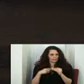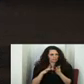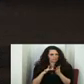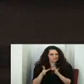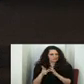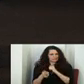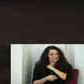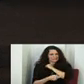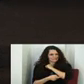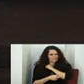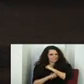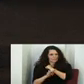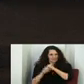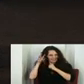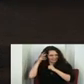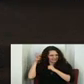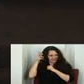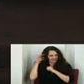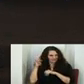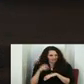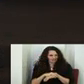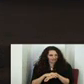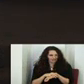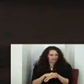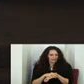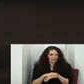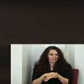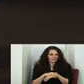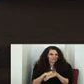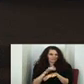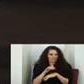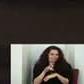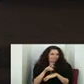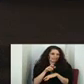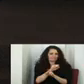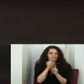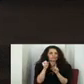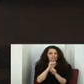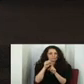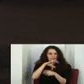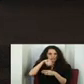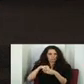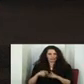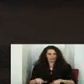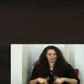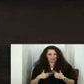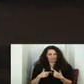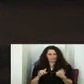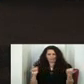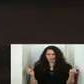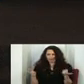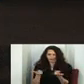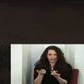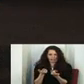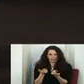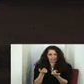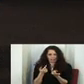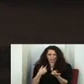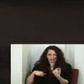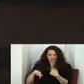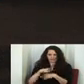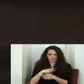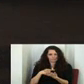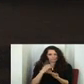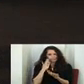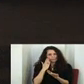by the evil one, the devil, by circumstances of life. All of us find those moments in our